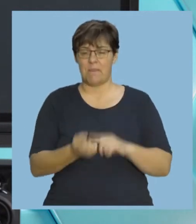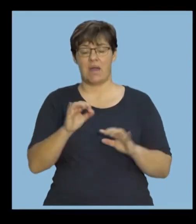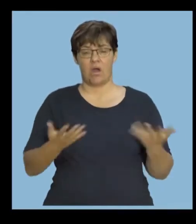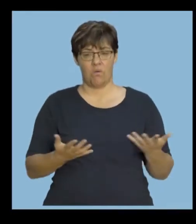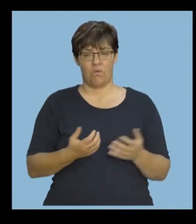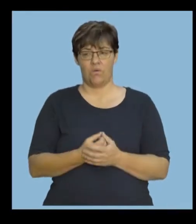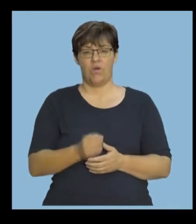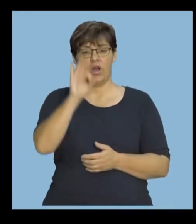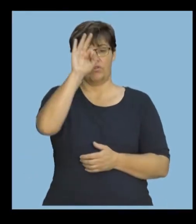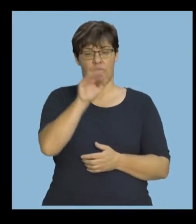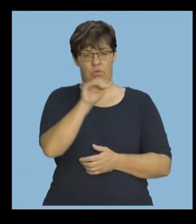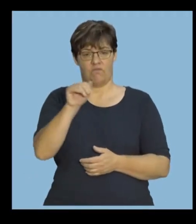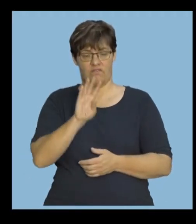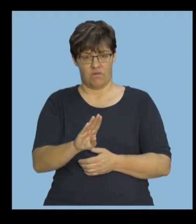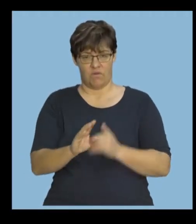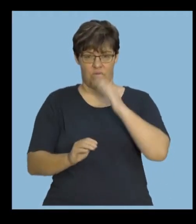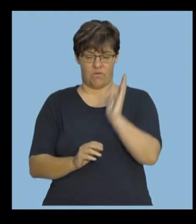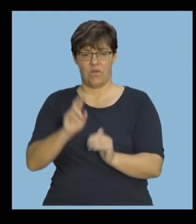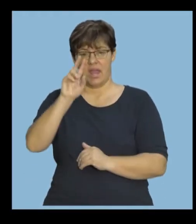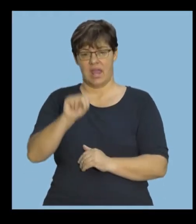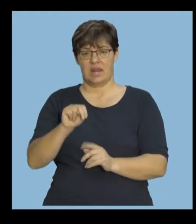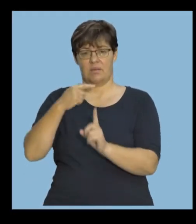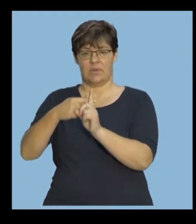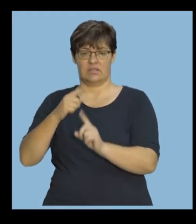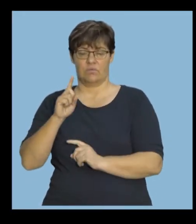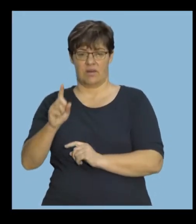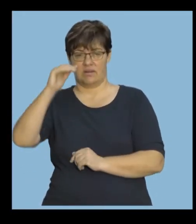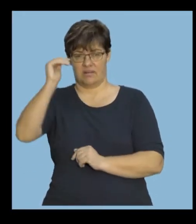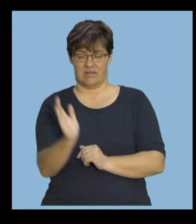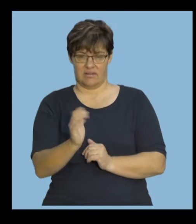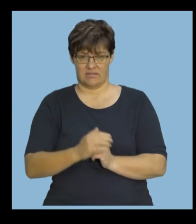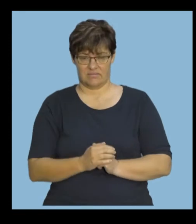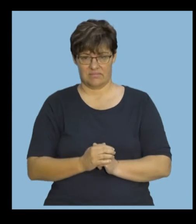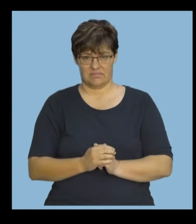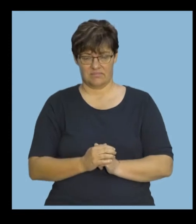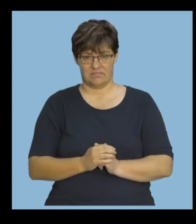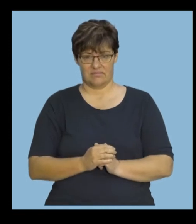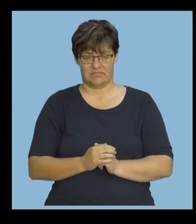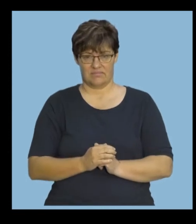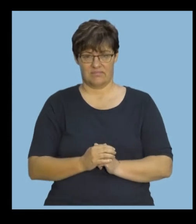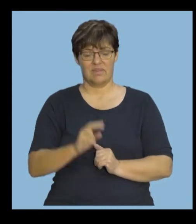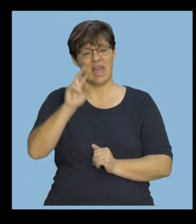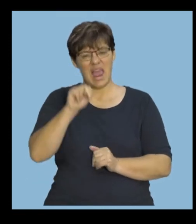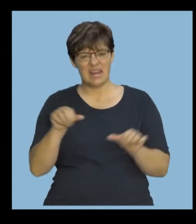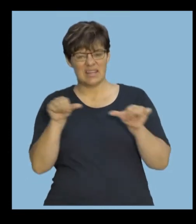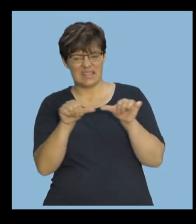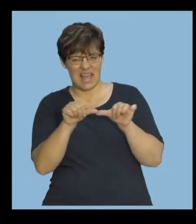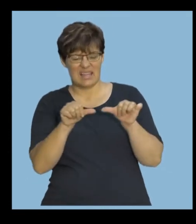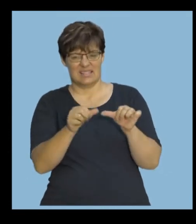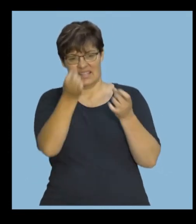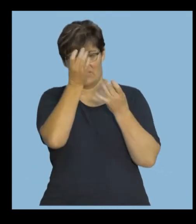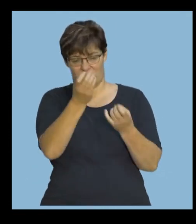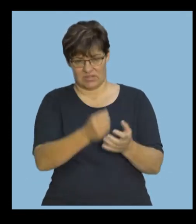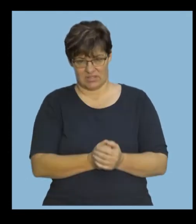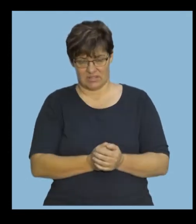this formula also to find it. 3/4, n plus 1. N is